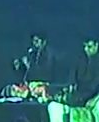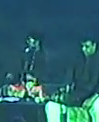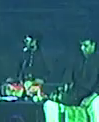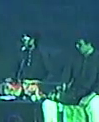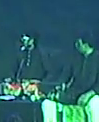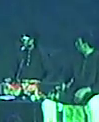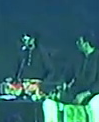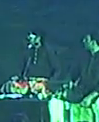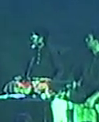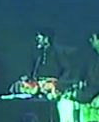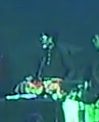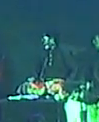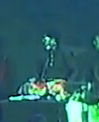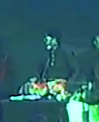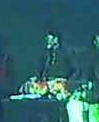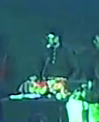Hello.